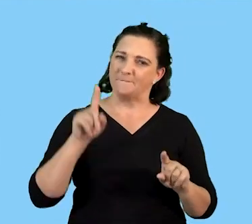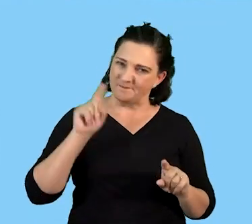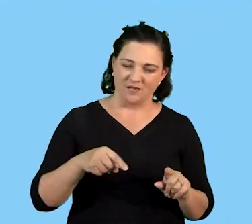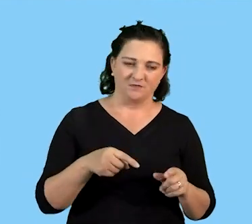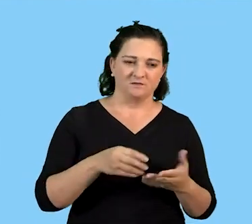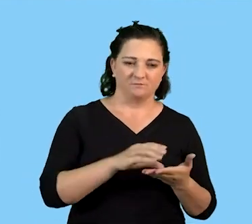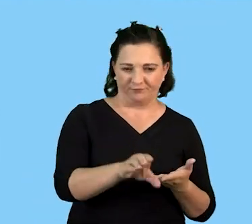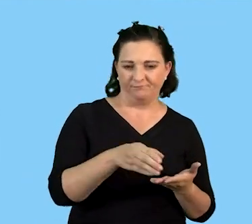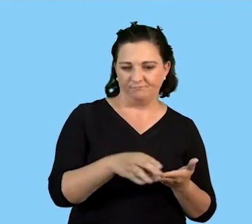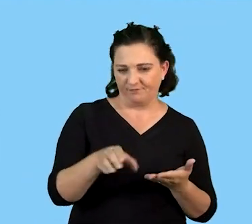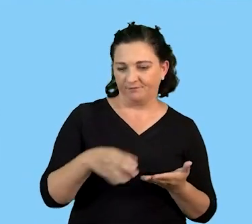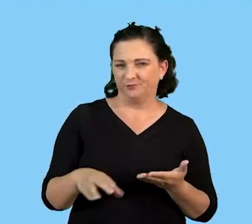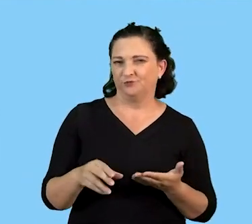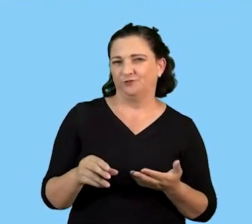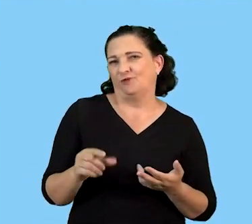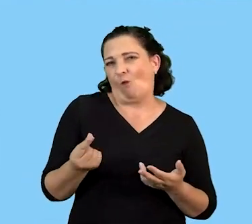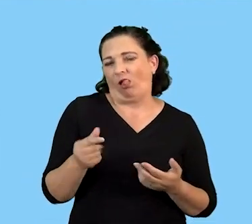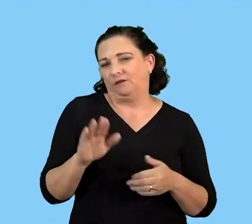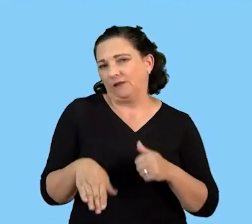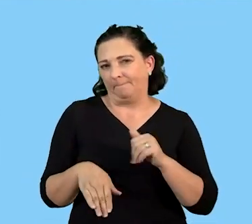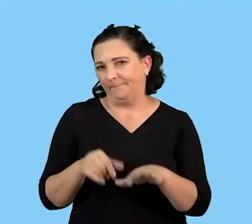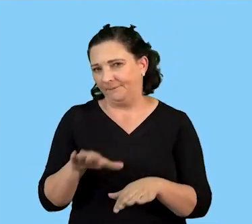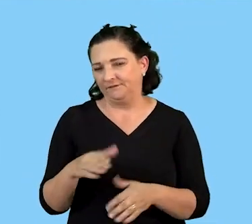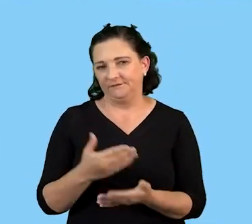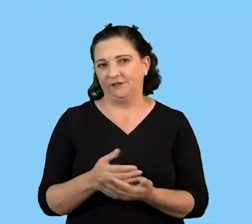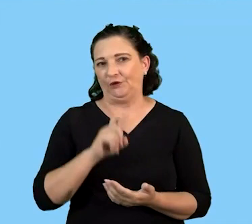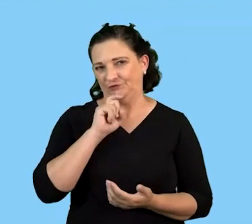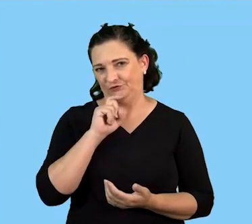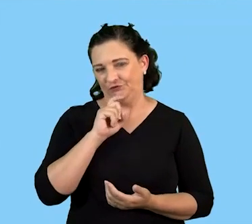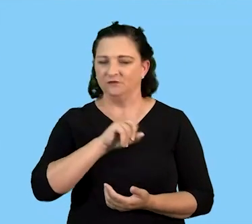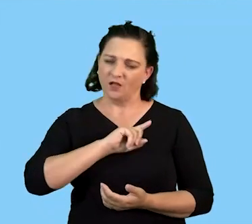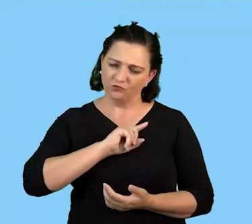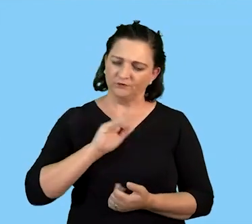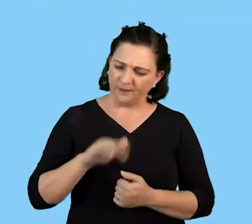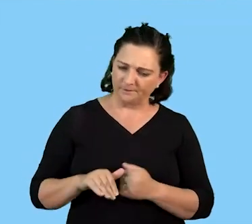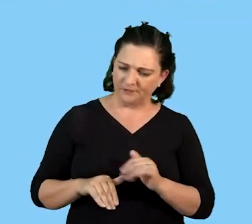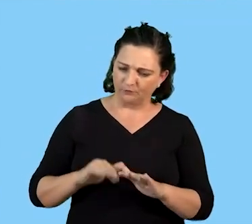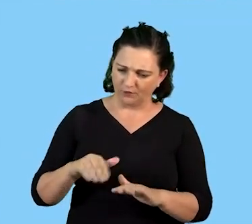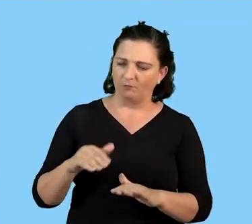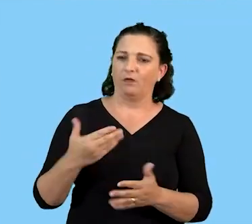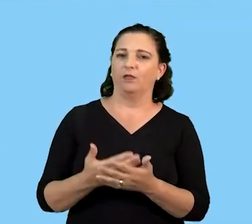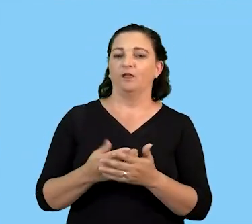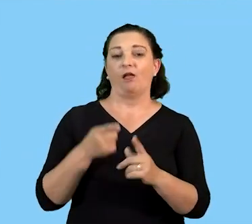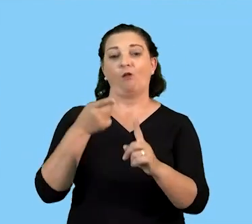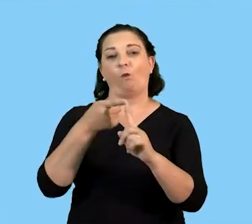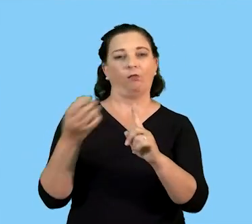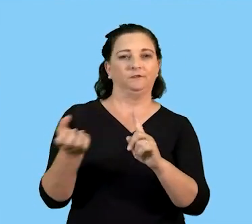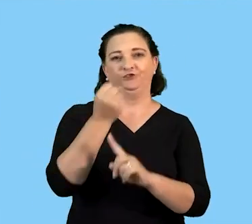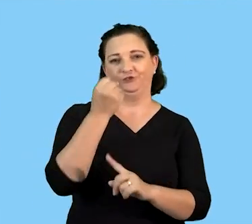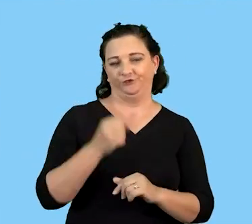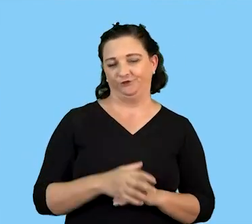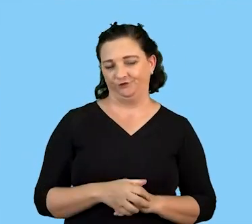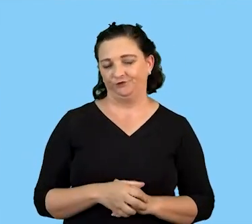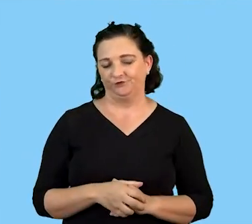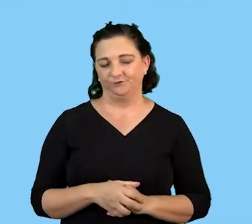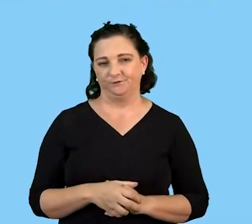small, achievable steps that we are going to do step by step in order to reach the end goal, of which is